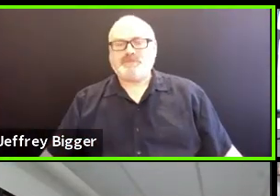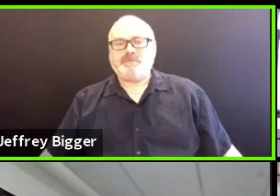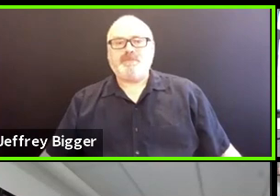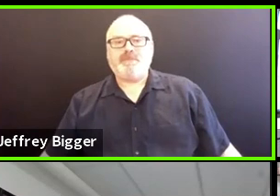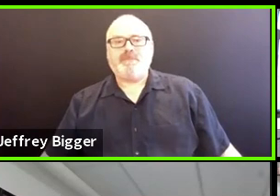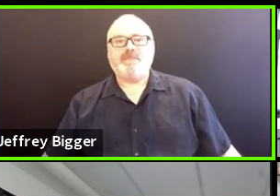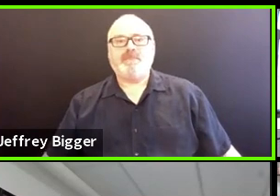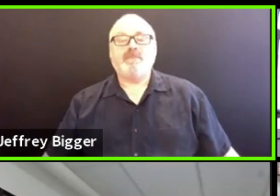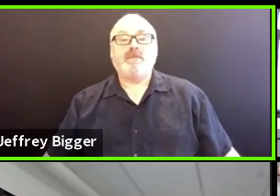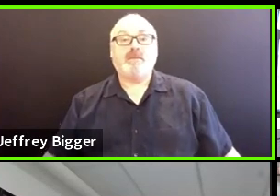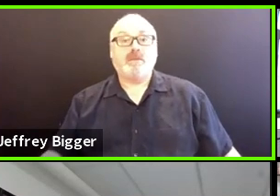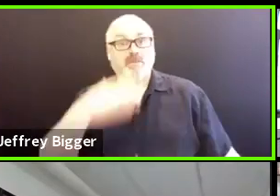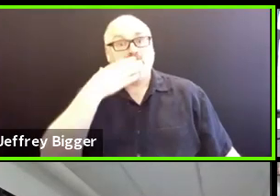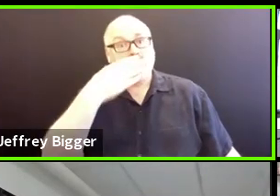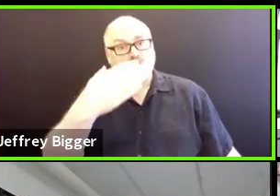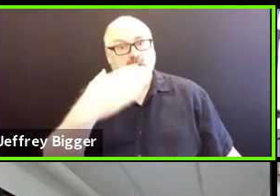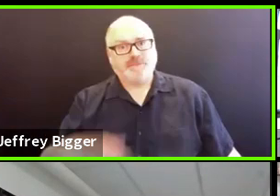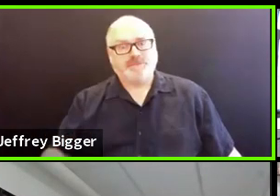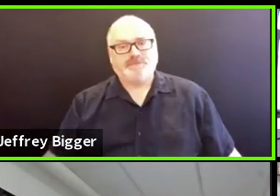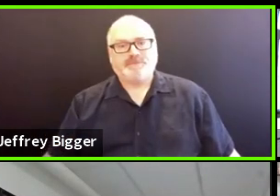Thank you.